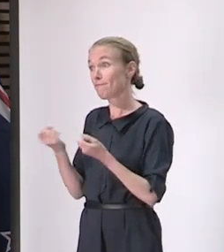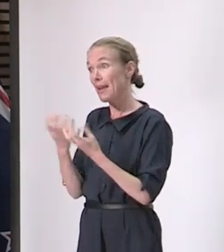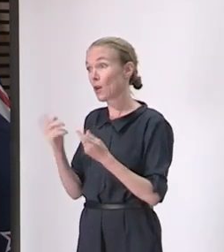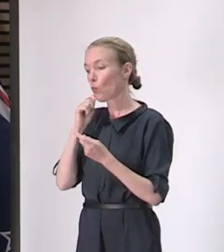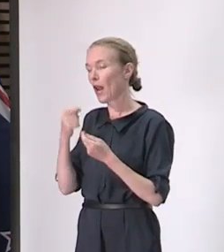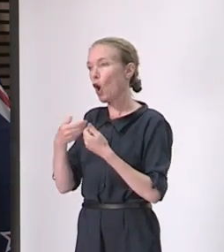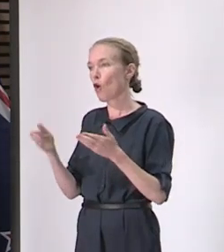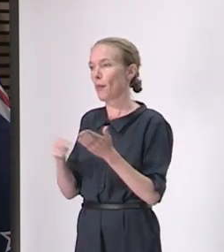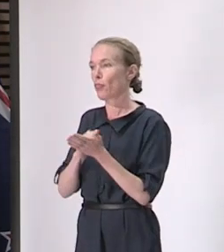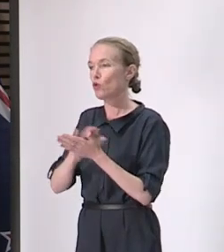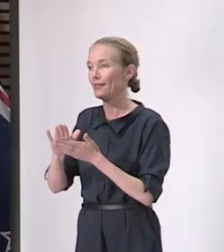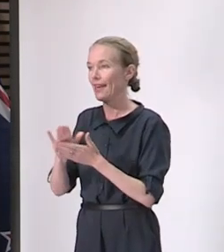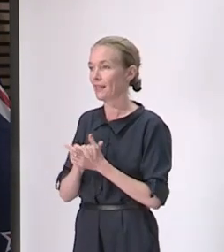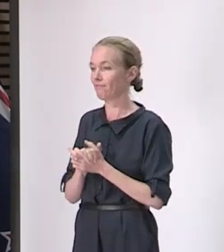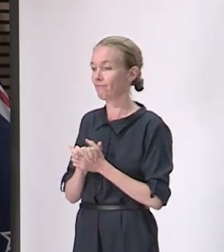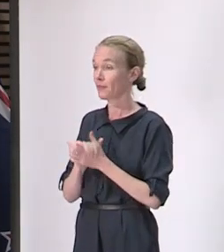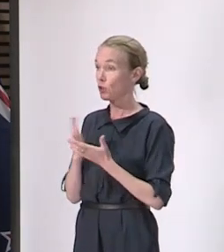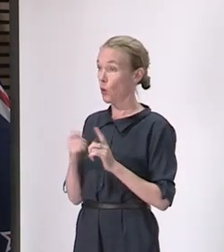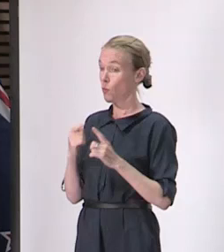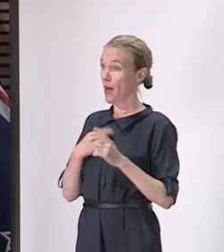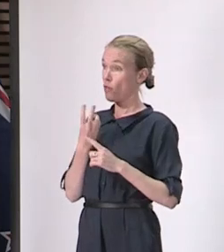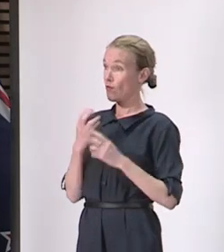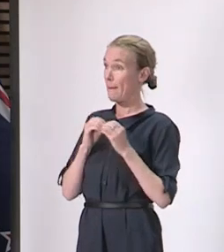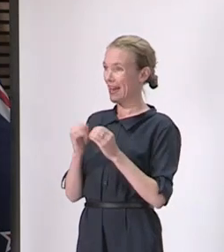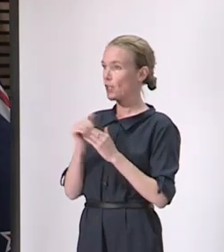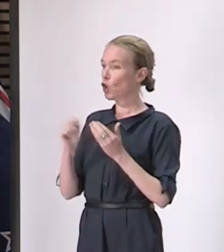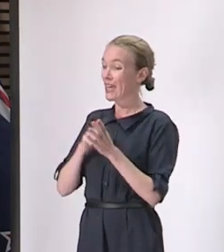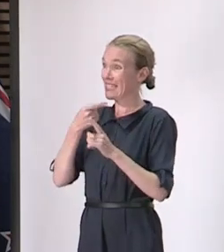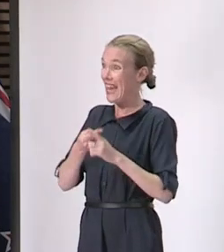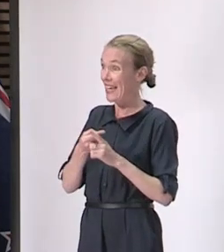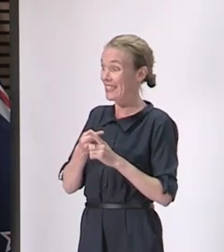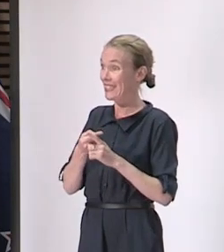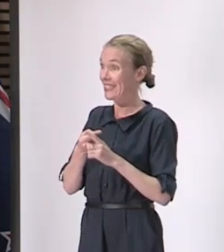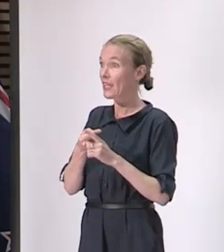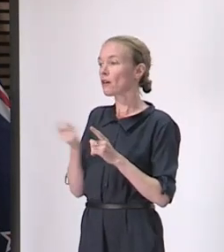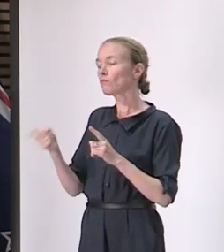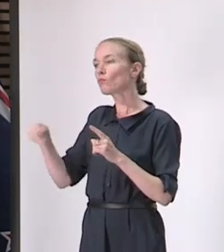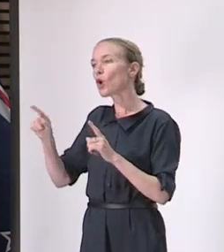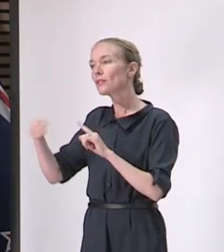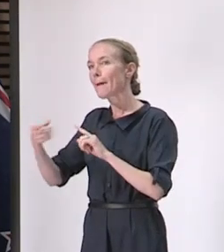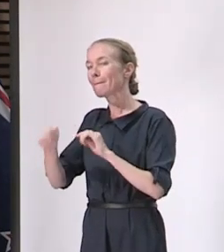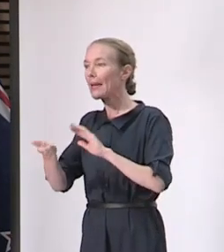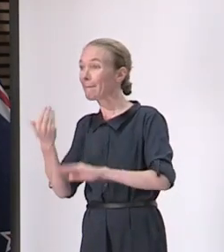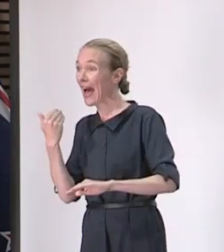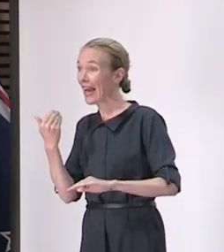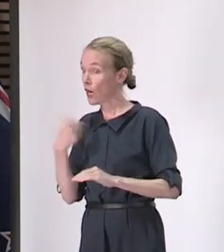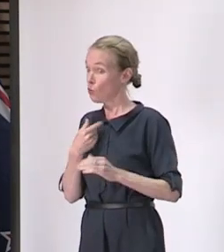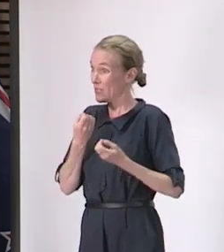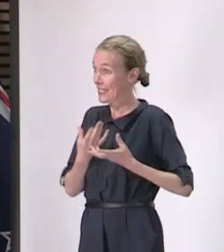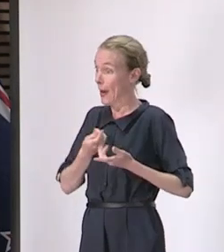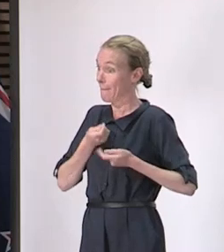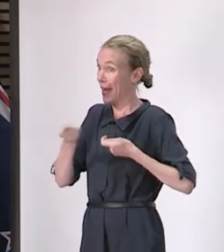recovery, the first tax refunds in our $3 billion tax package have been paid, with cash flowing into the hands of